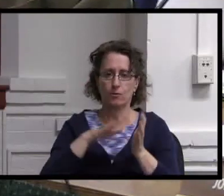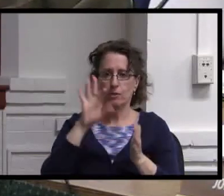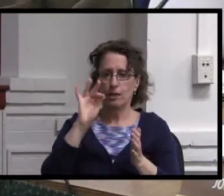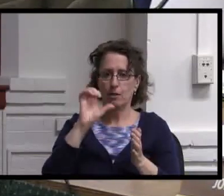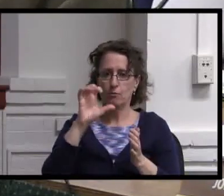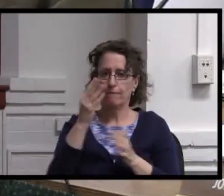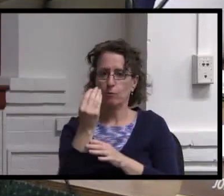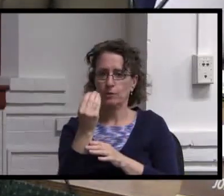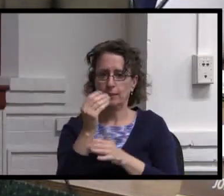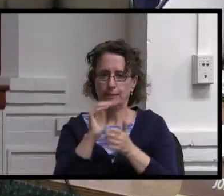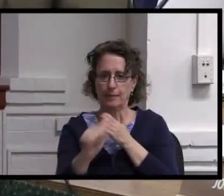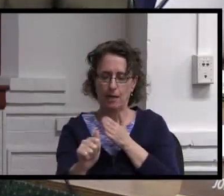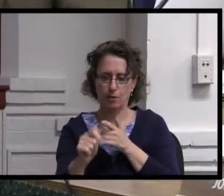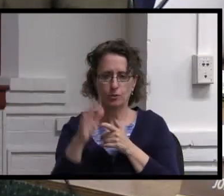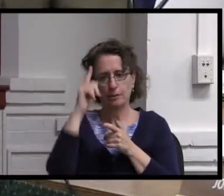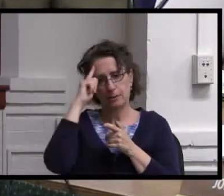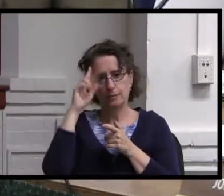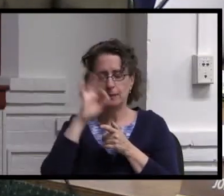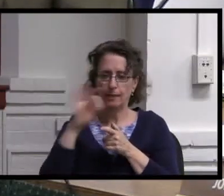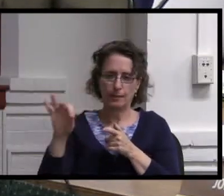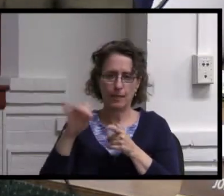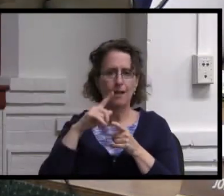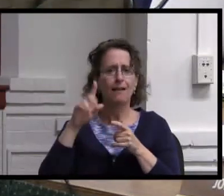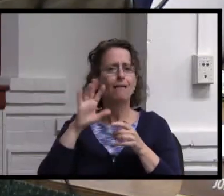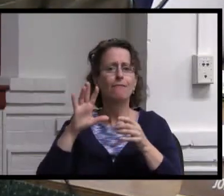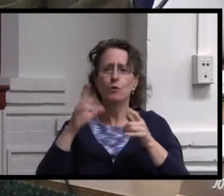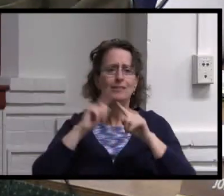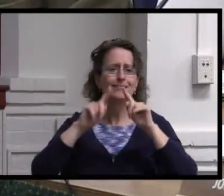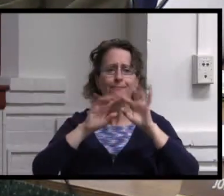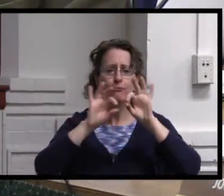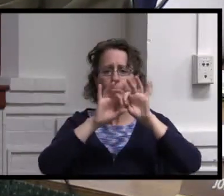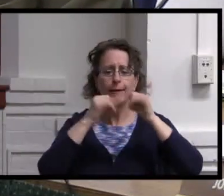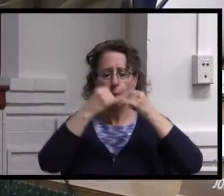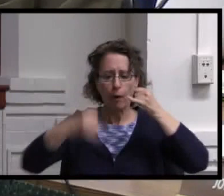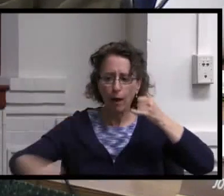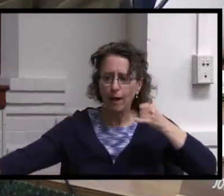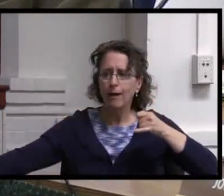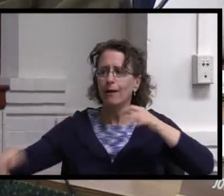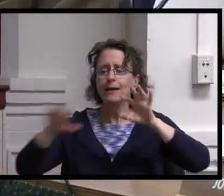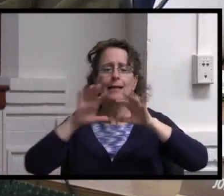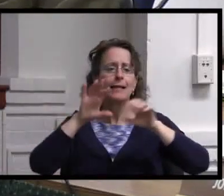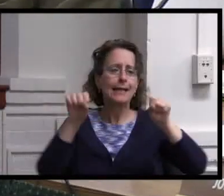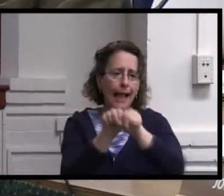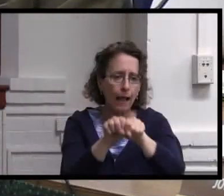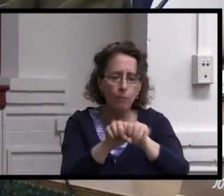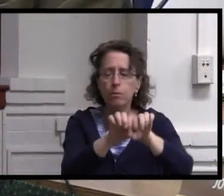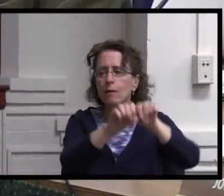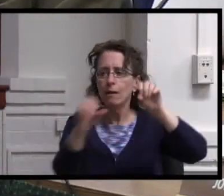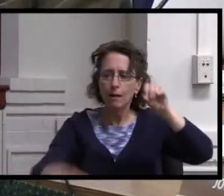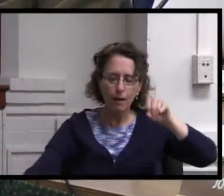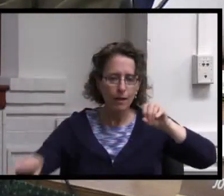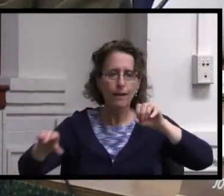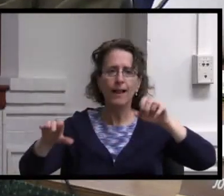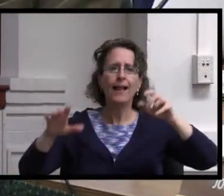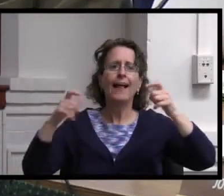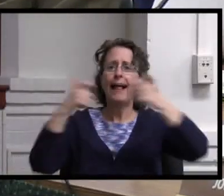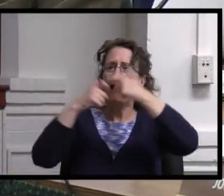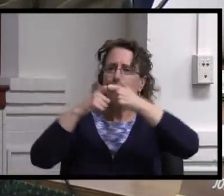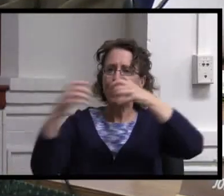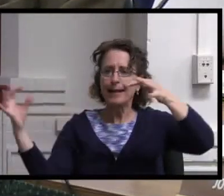$7,914.99 for telephone cabling, a weather station, and a digital alarm master box at the police station, and